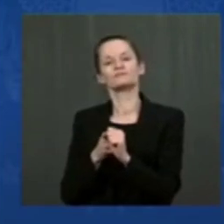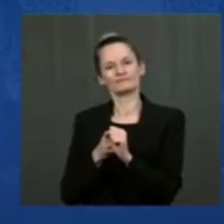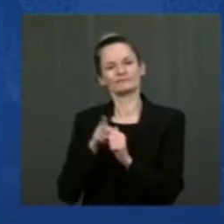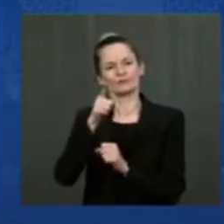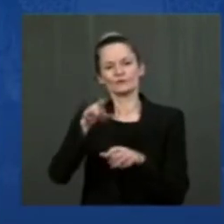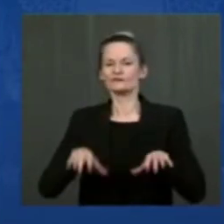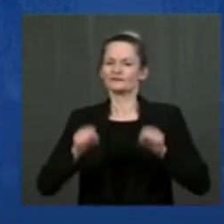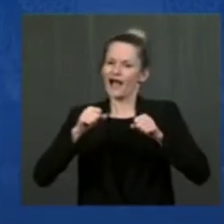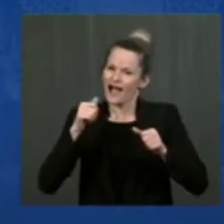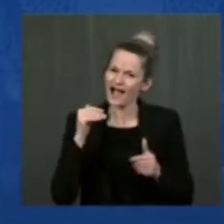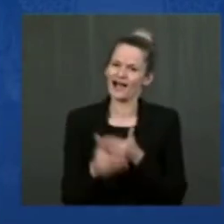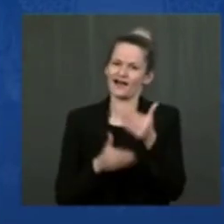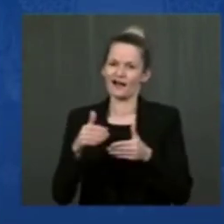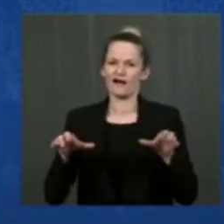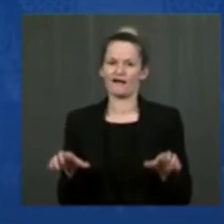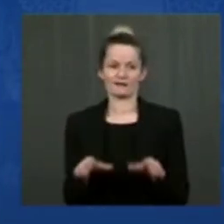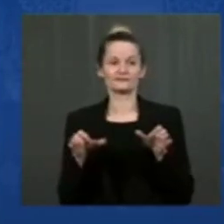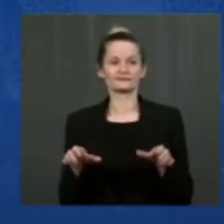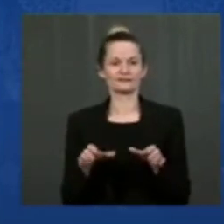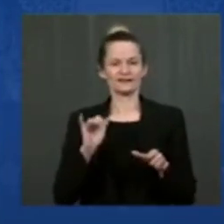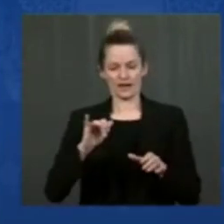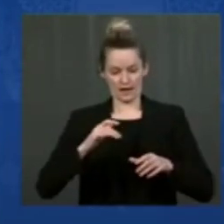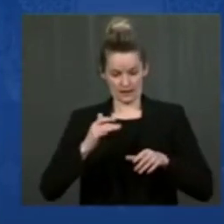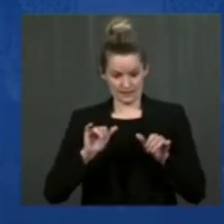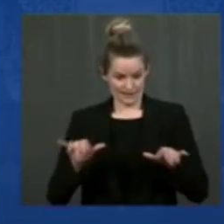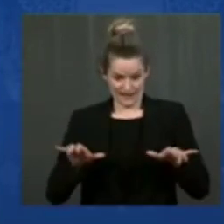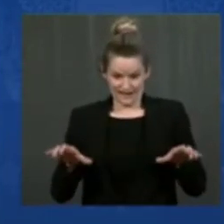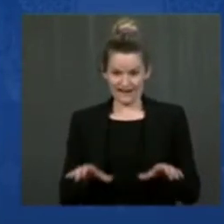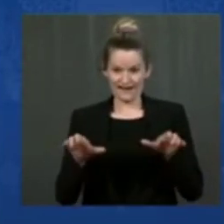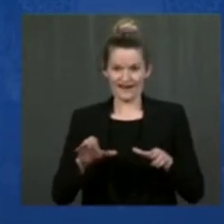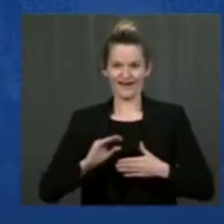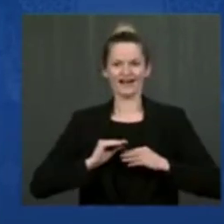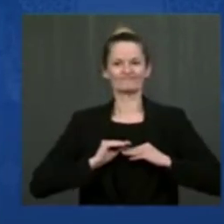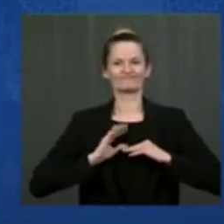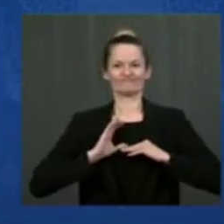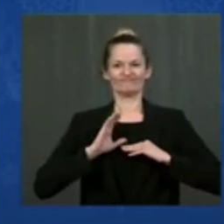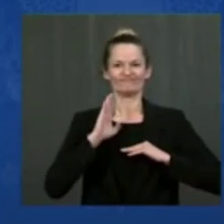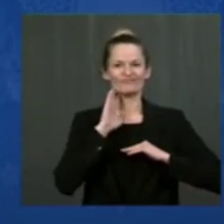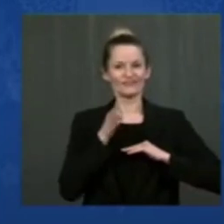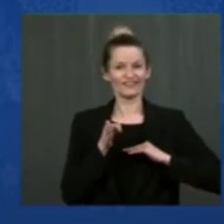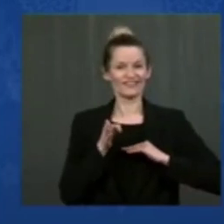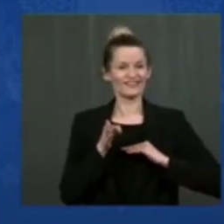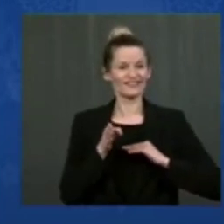also about creating good jobs. When I came to office, our first job was to